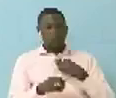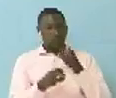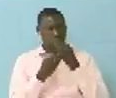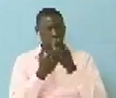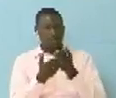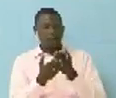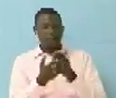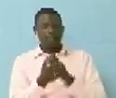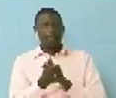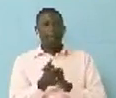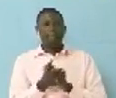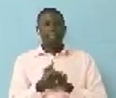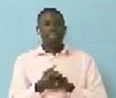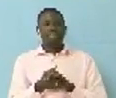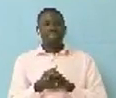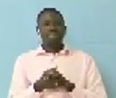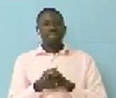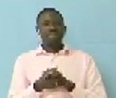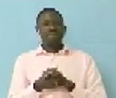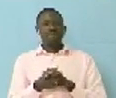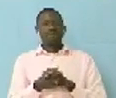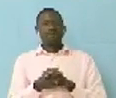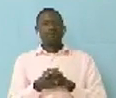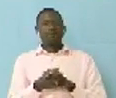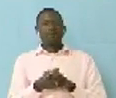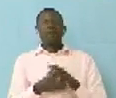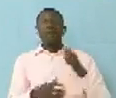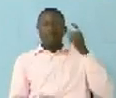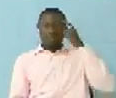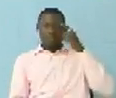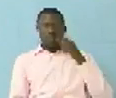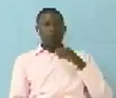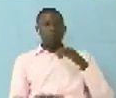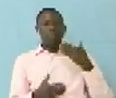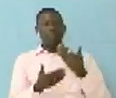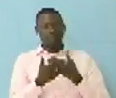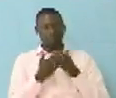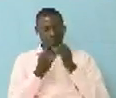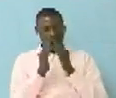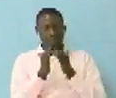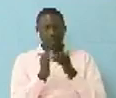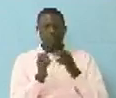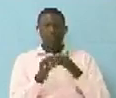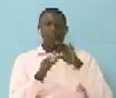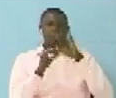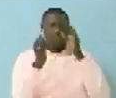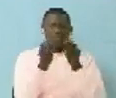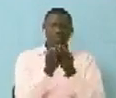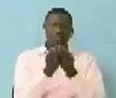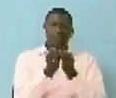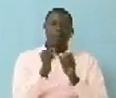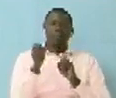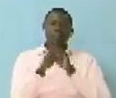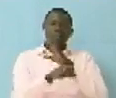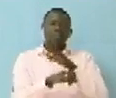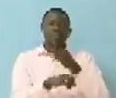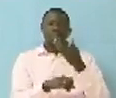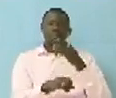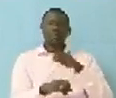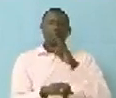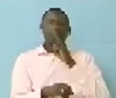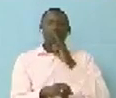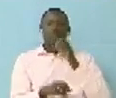I think we already certified here that there was a team that was sent by the president that came purposely, for the